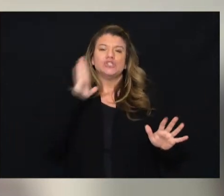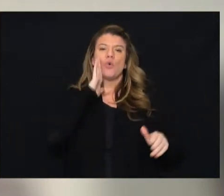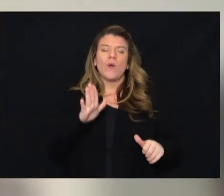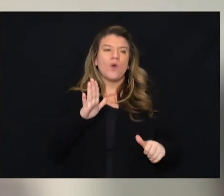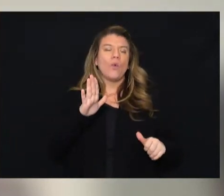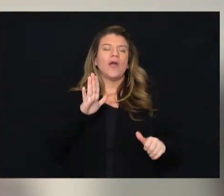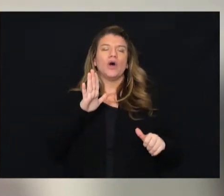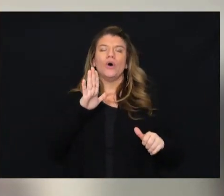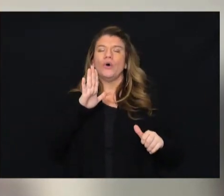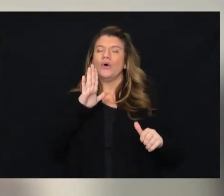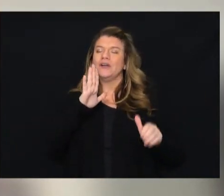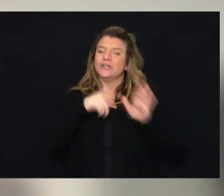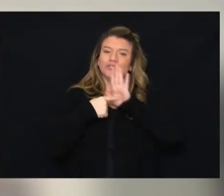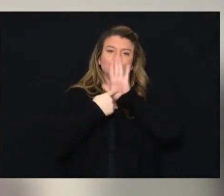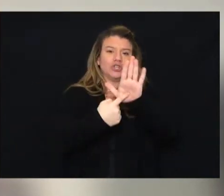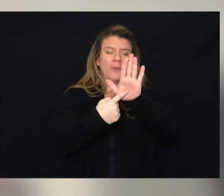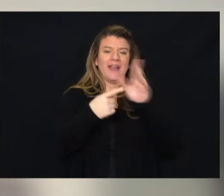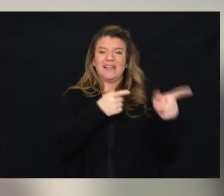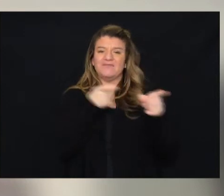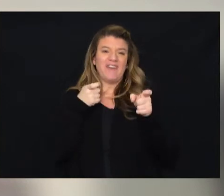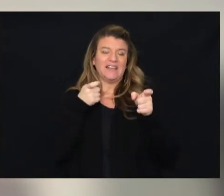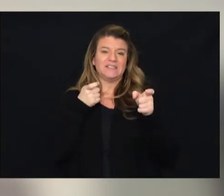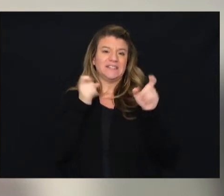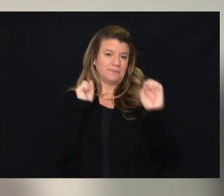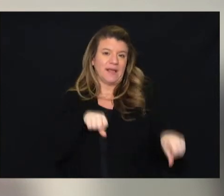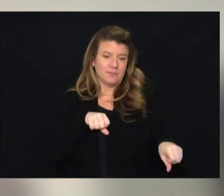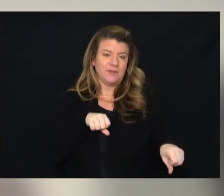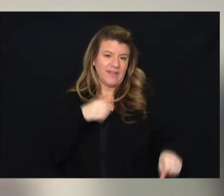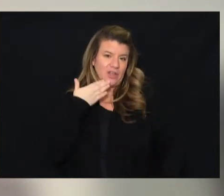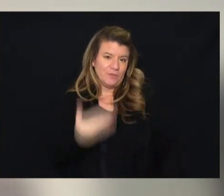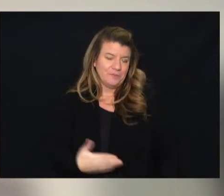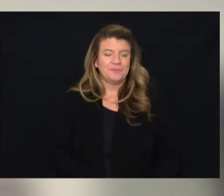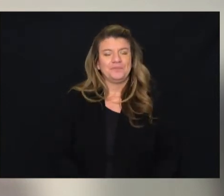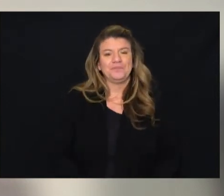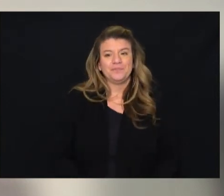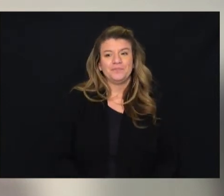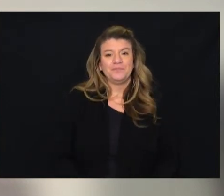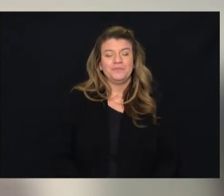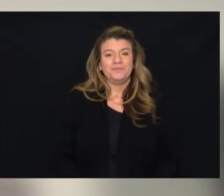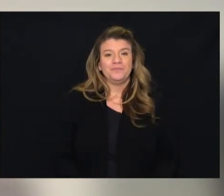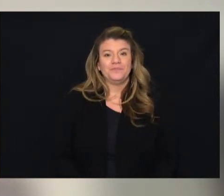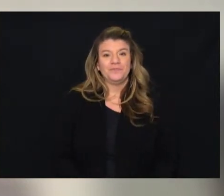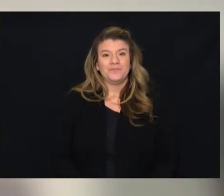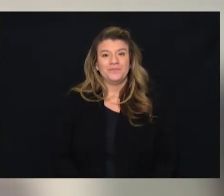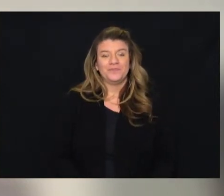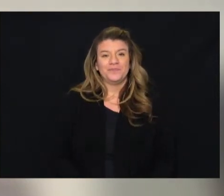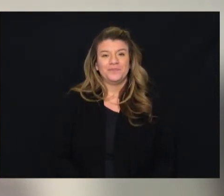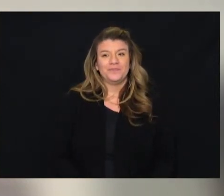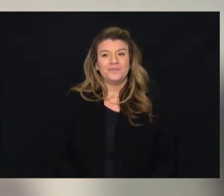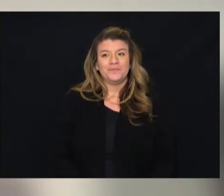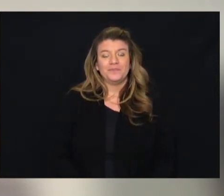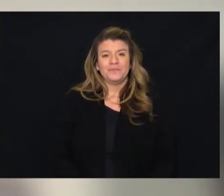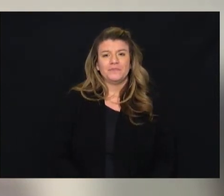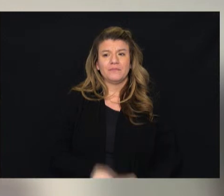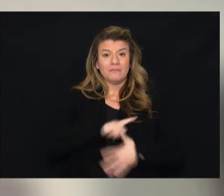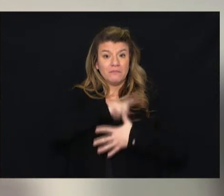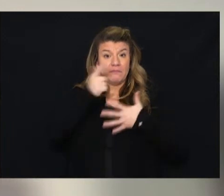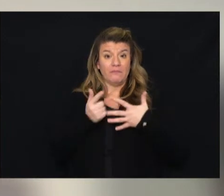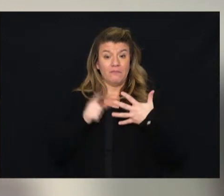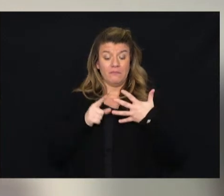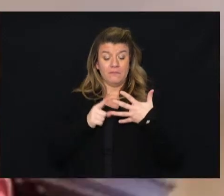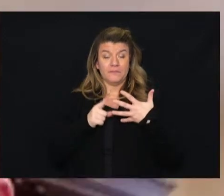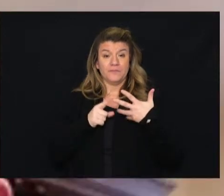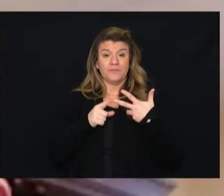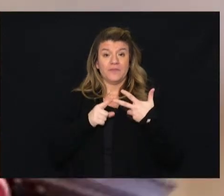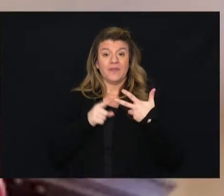will push that out as quick as we can. Thank you. And not sure who's next there, Jordan.